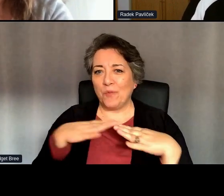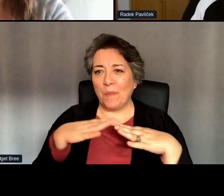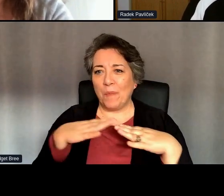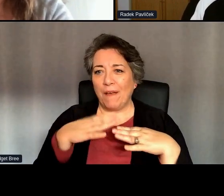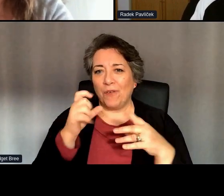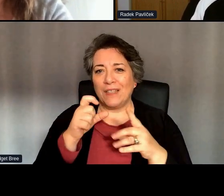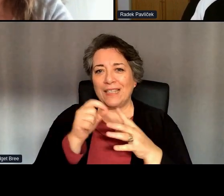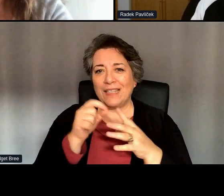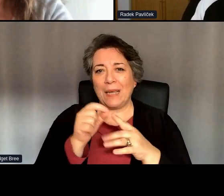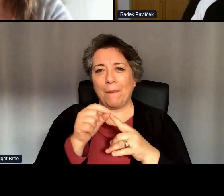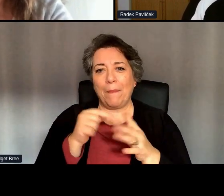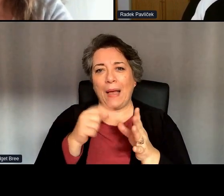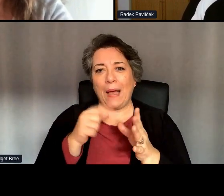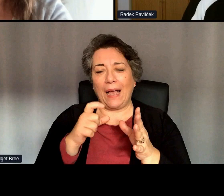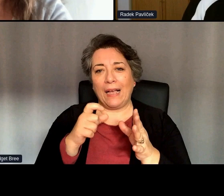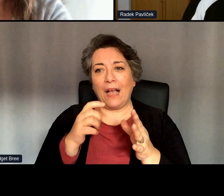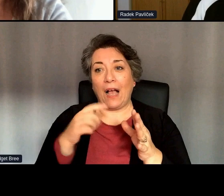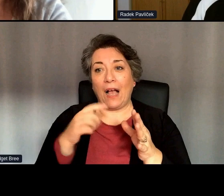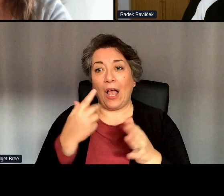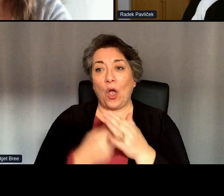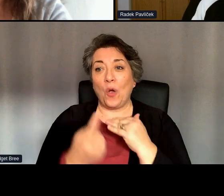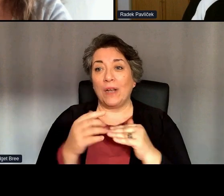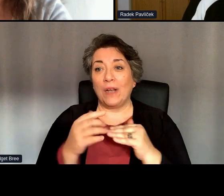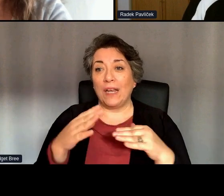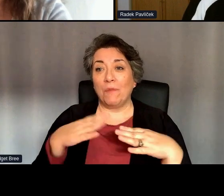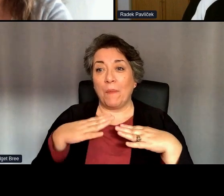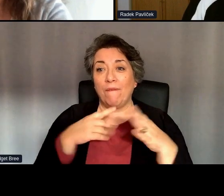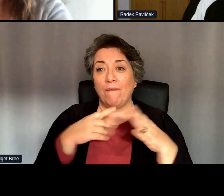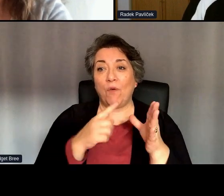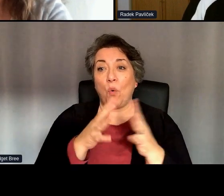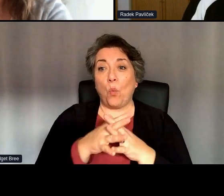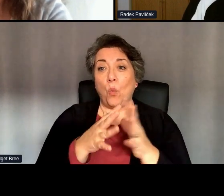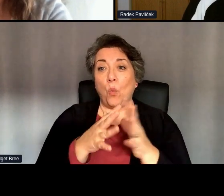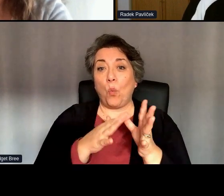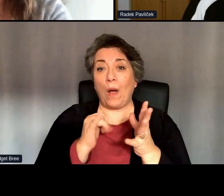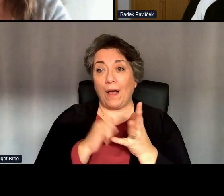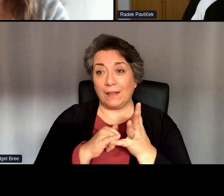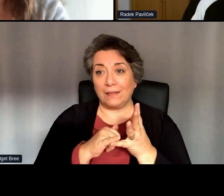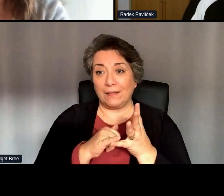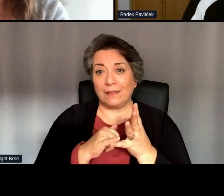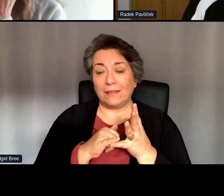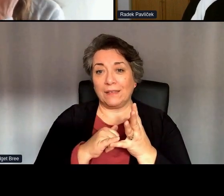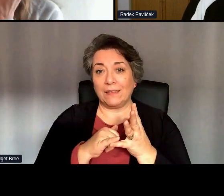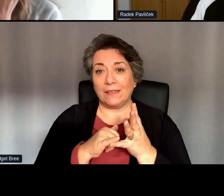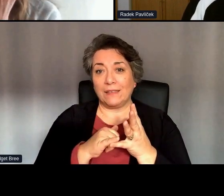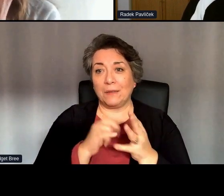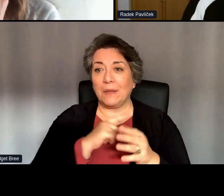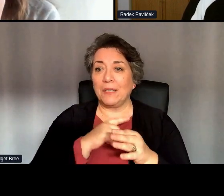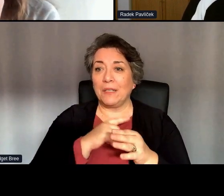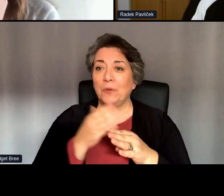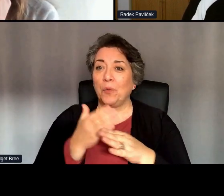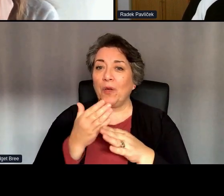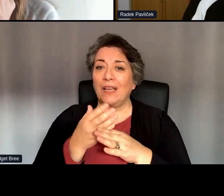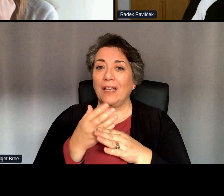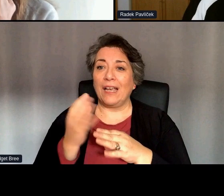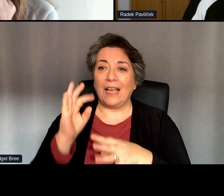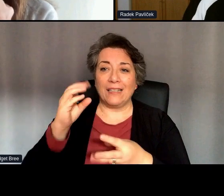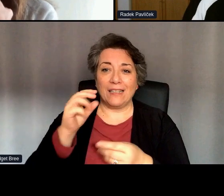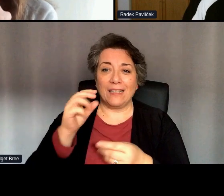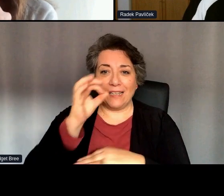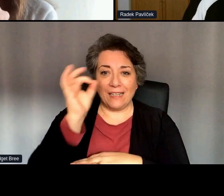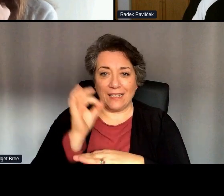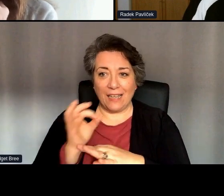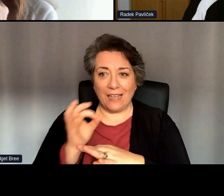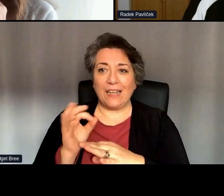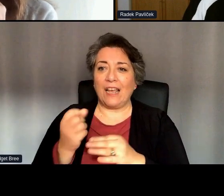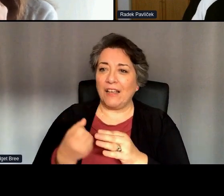WAS. So I got an external provider trainings and I went through all the stuff because I was working as a designer and not anymore as a developer. I worked as a developer